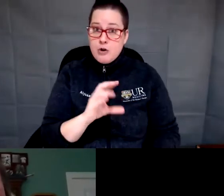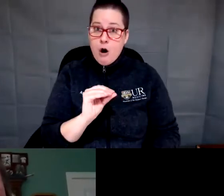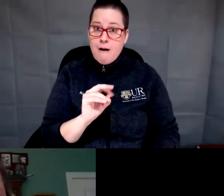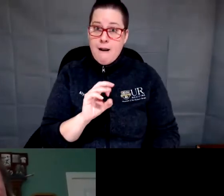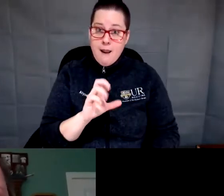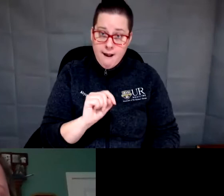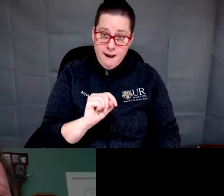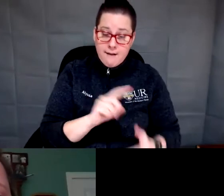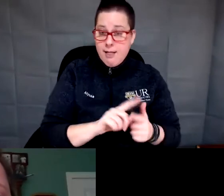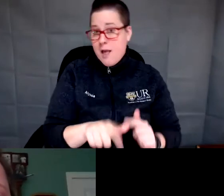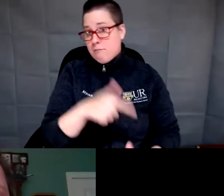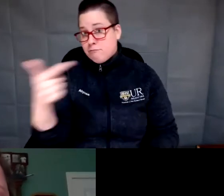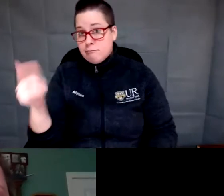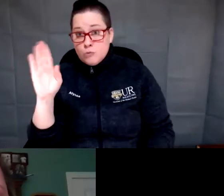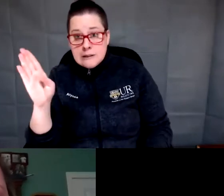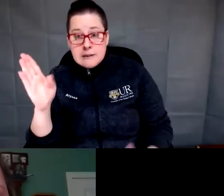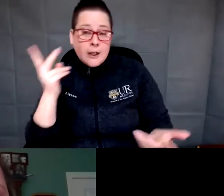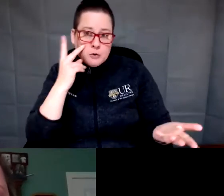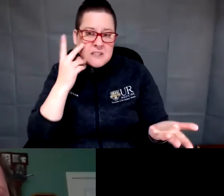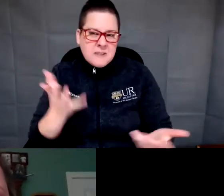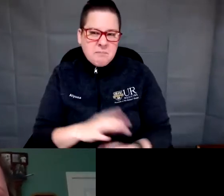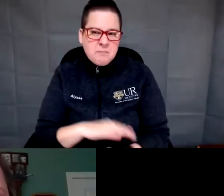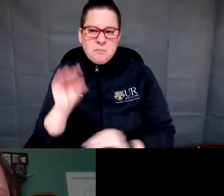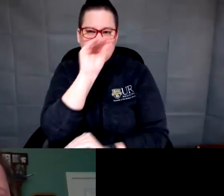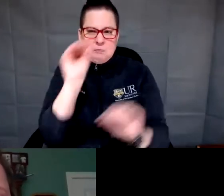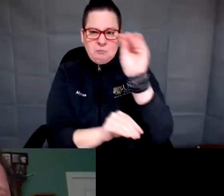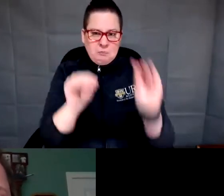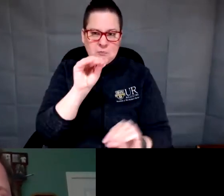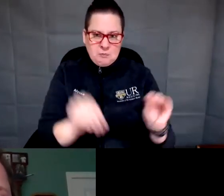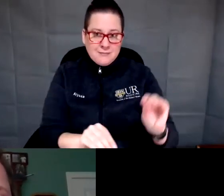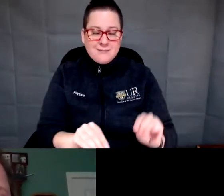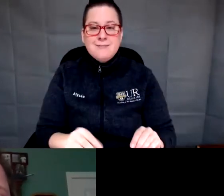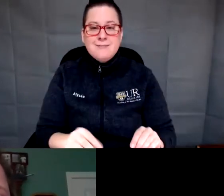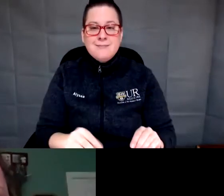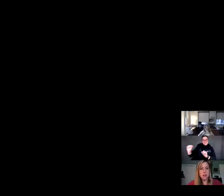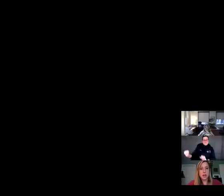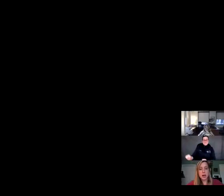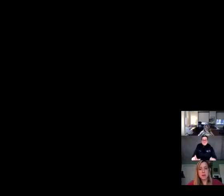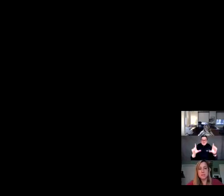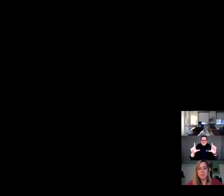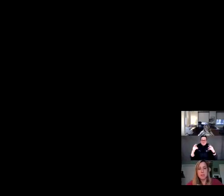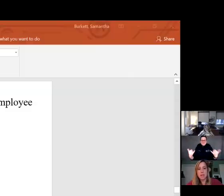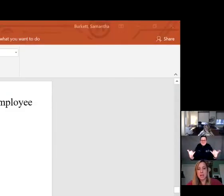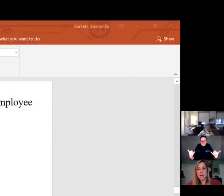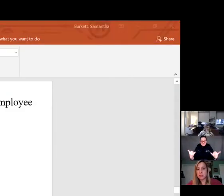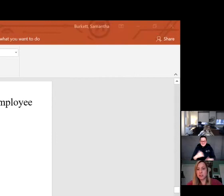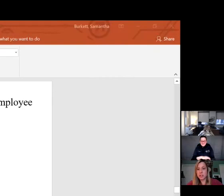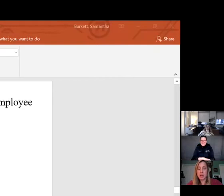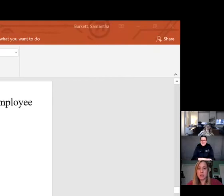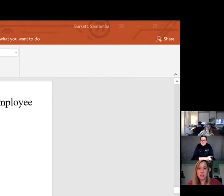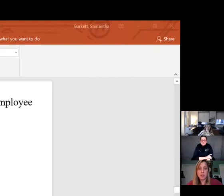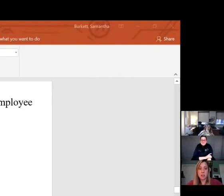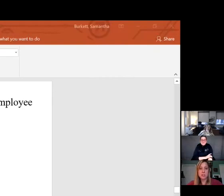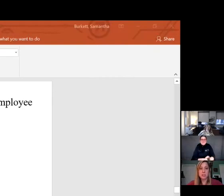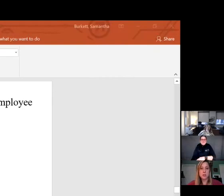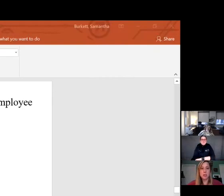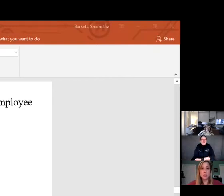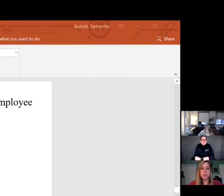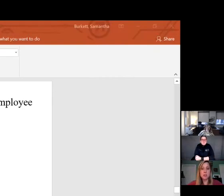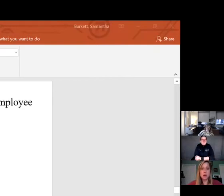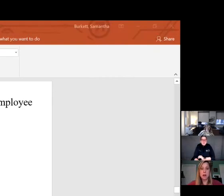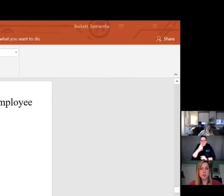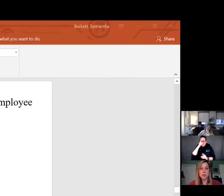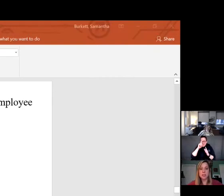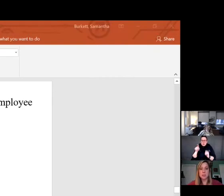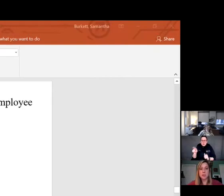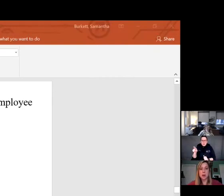then get to our presentation second. So I will share my screen here. And actually, Kathy, I think these start with